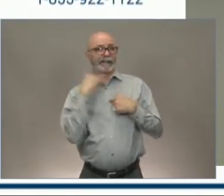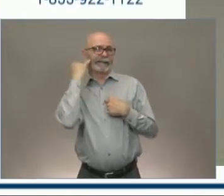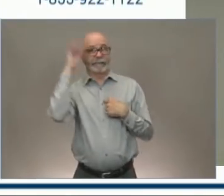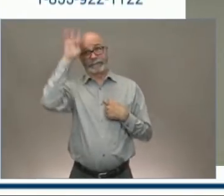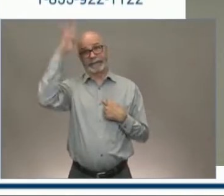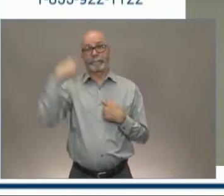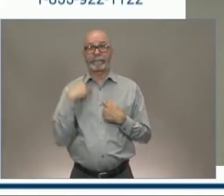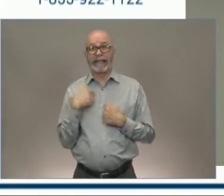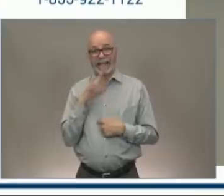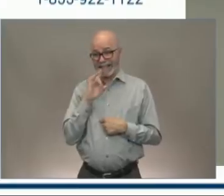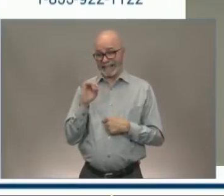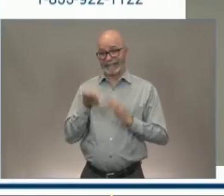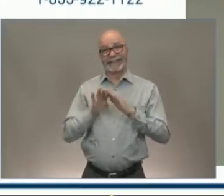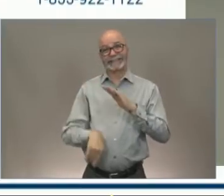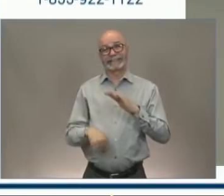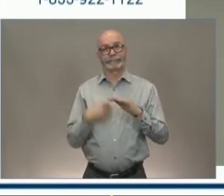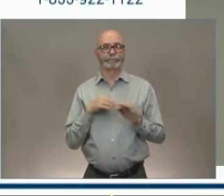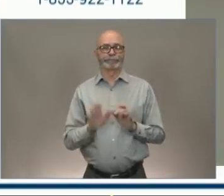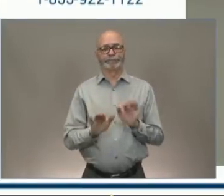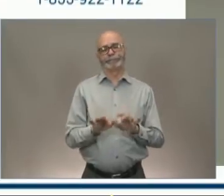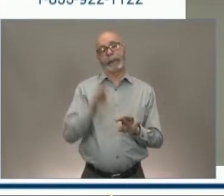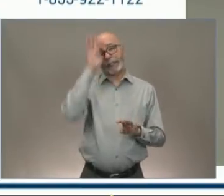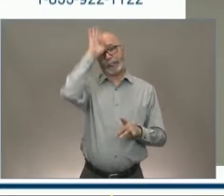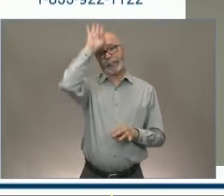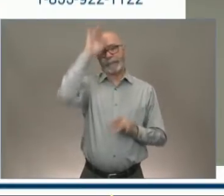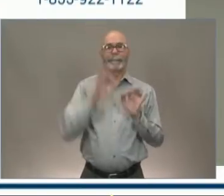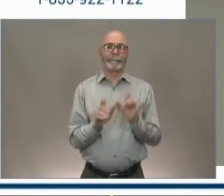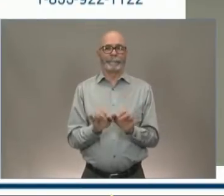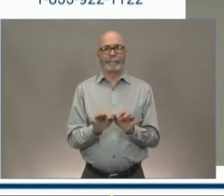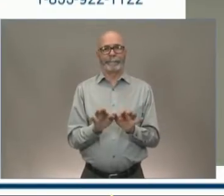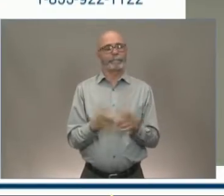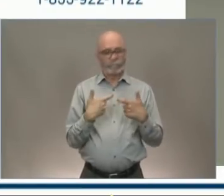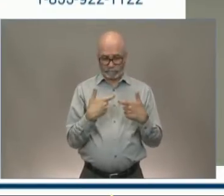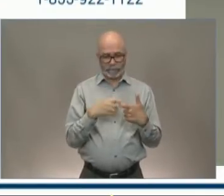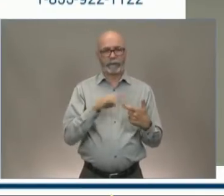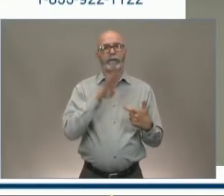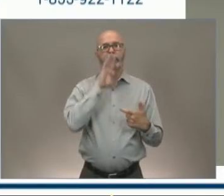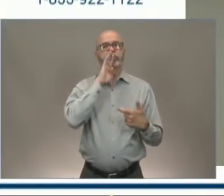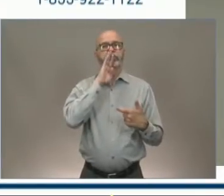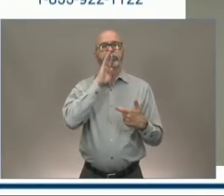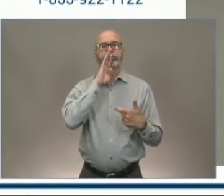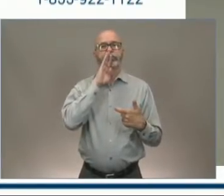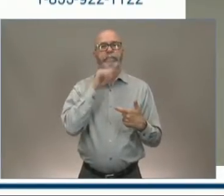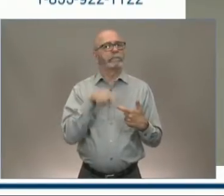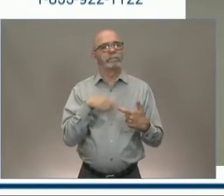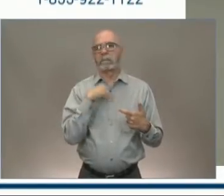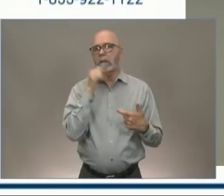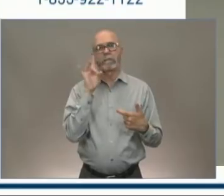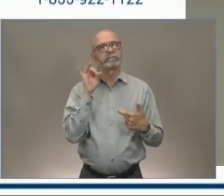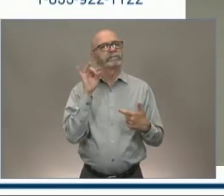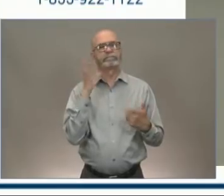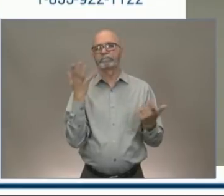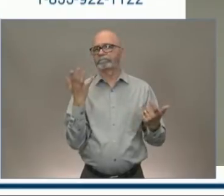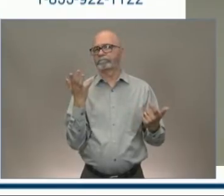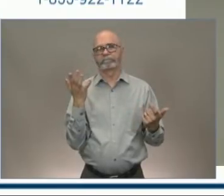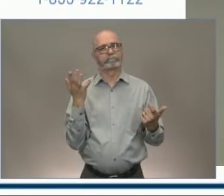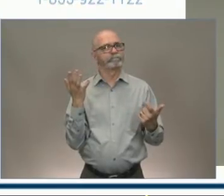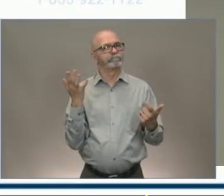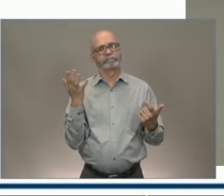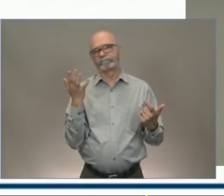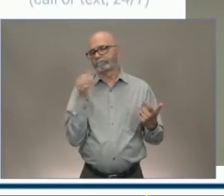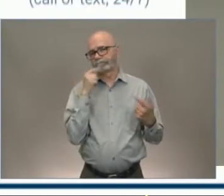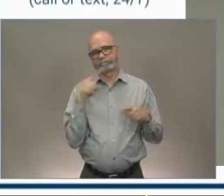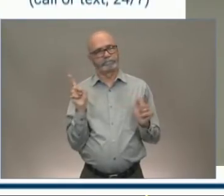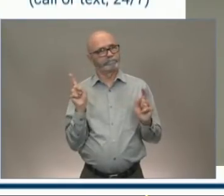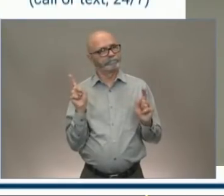the system just would simply not let me. So certainly trying to jump the queue based on age is not going to be feasible in our system.